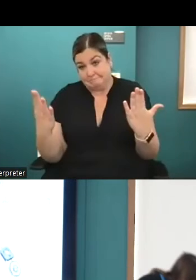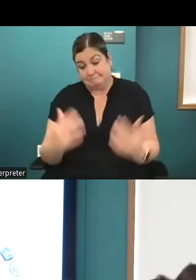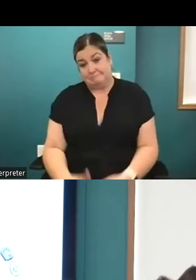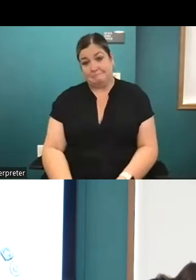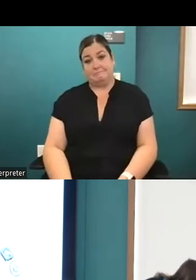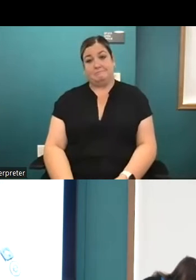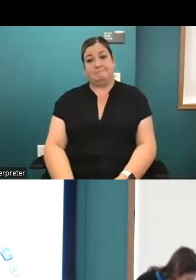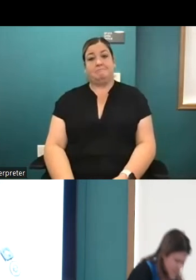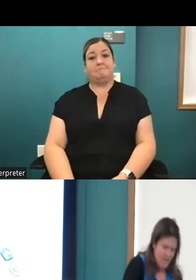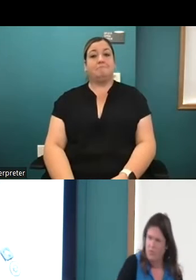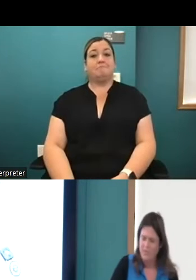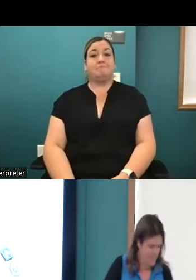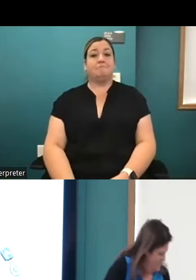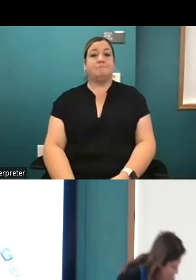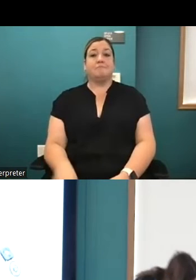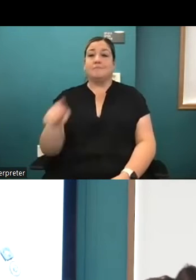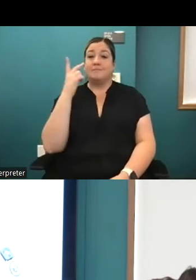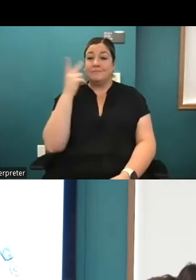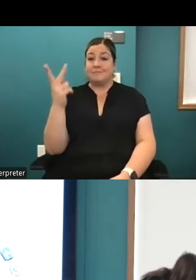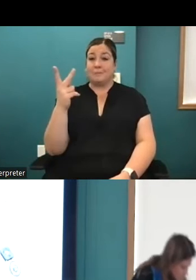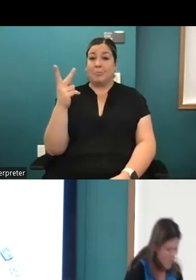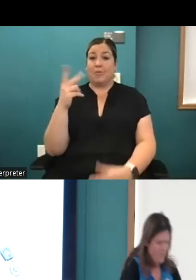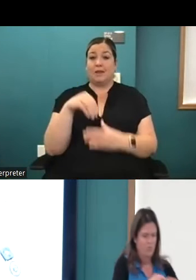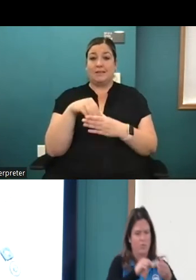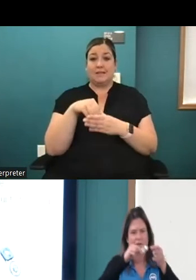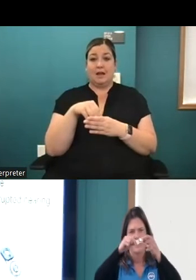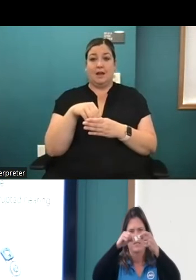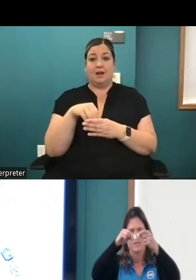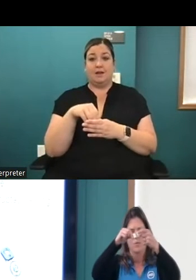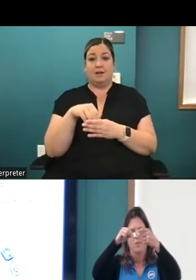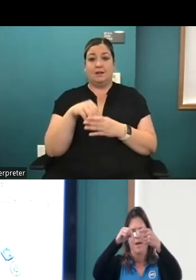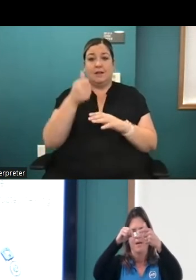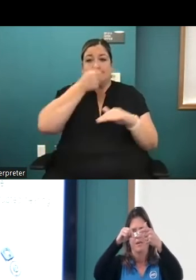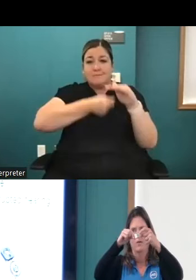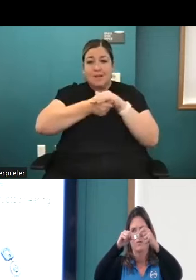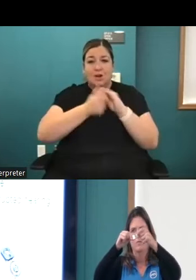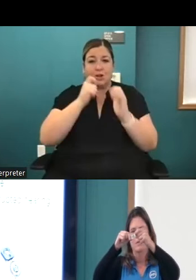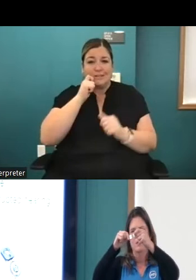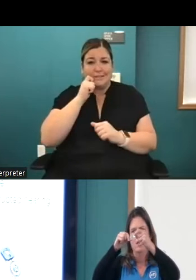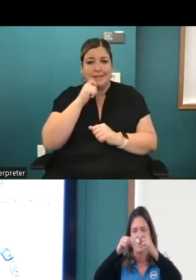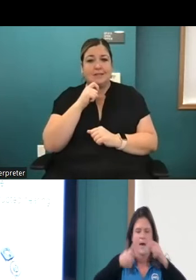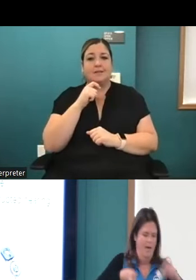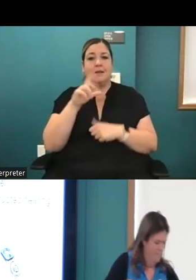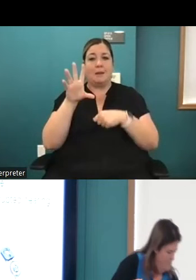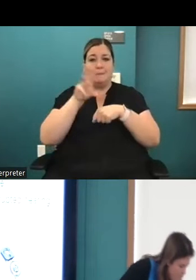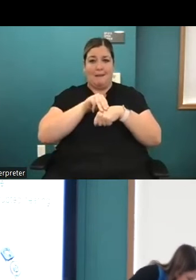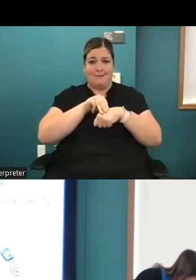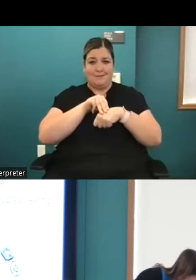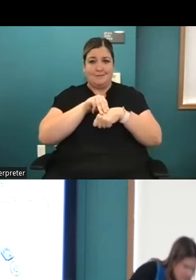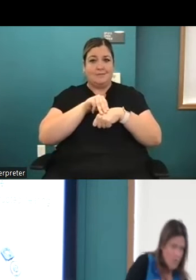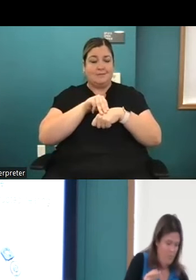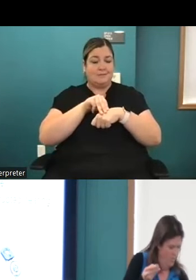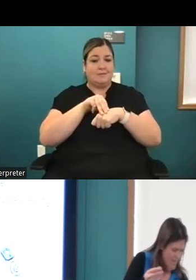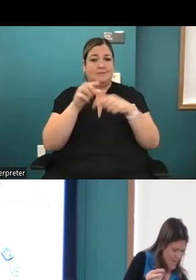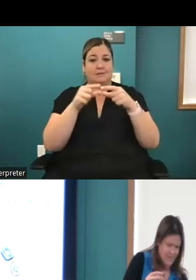my, if you could see inside, so here's our internal device. This is where the magnet goes.